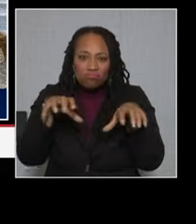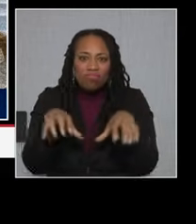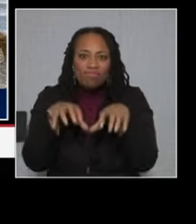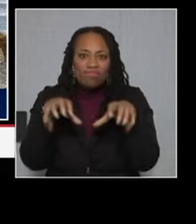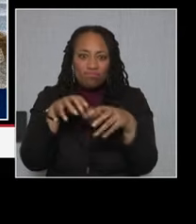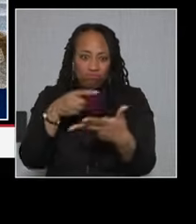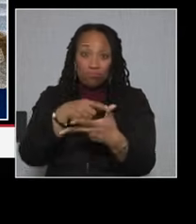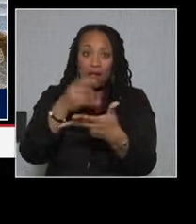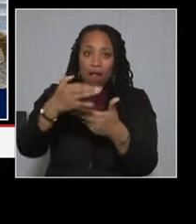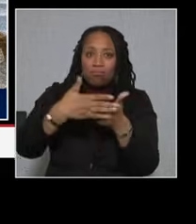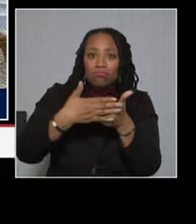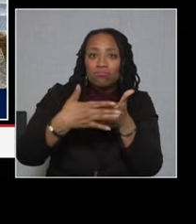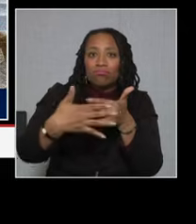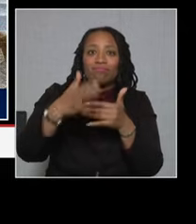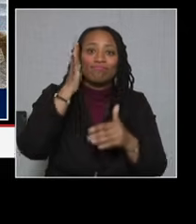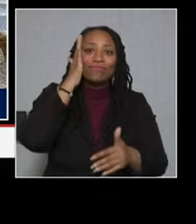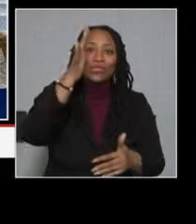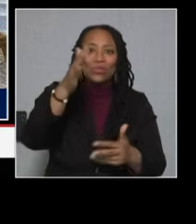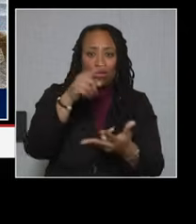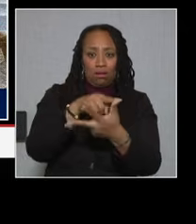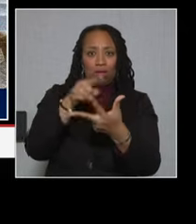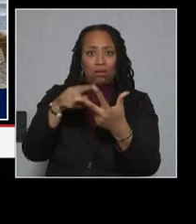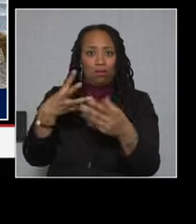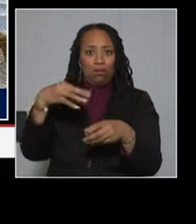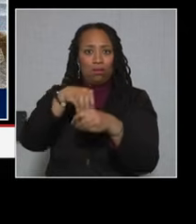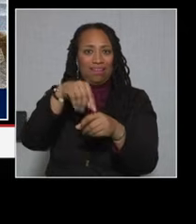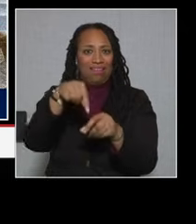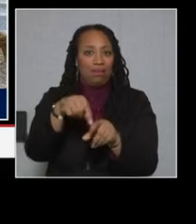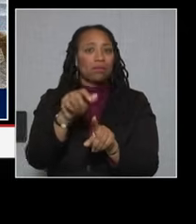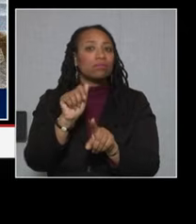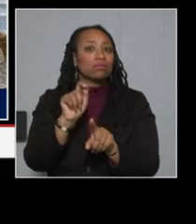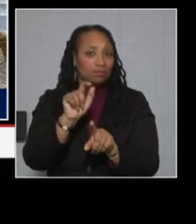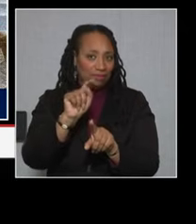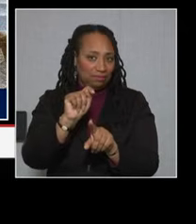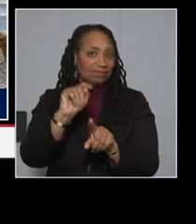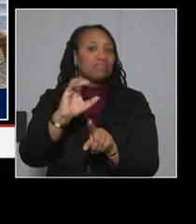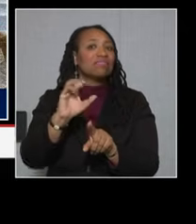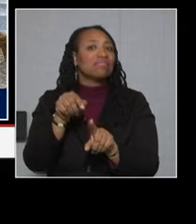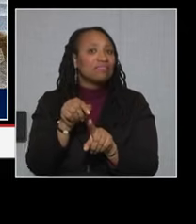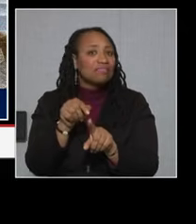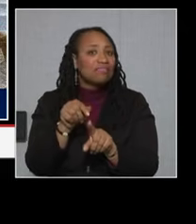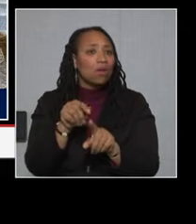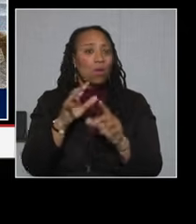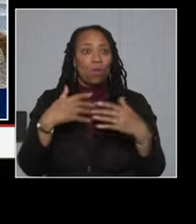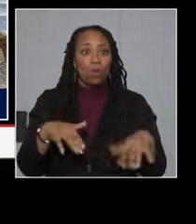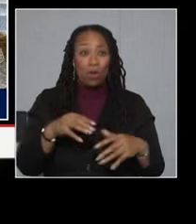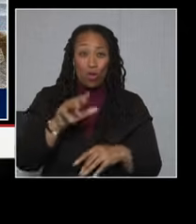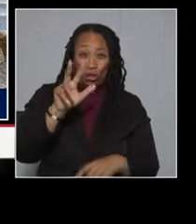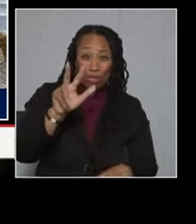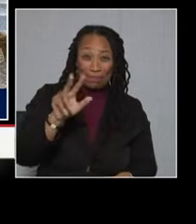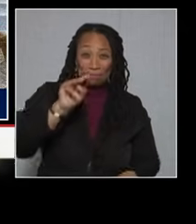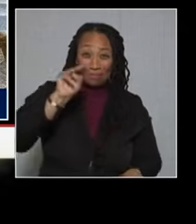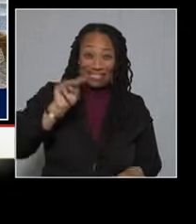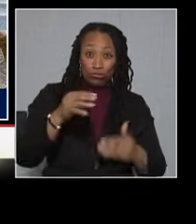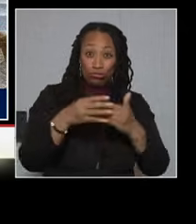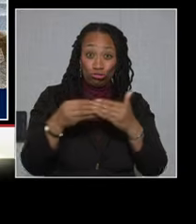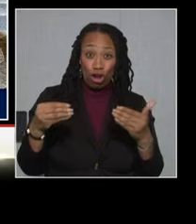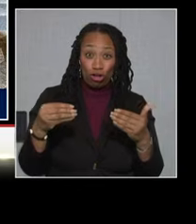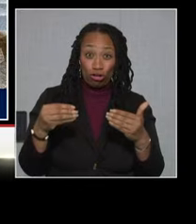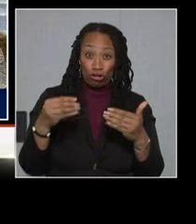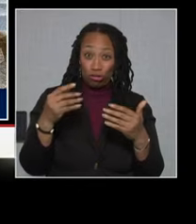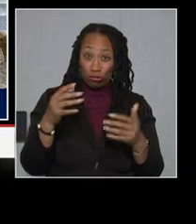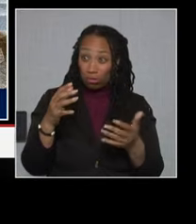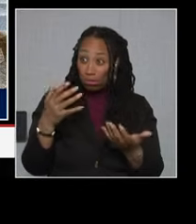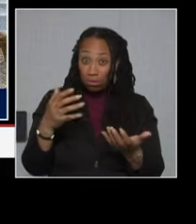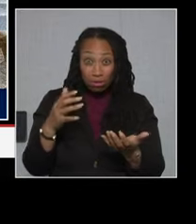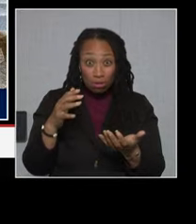college credits worth over $3 million. And get training in health sciences and cybersecurity. So they're